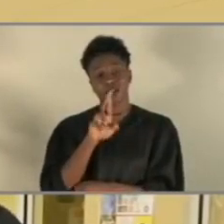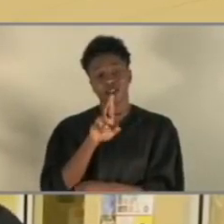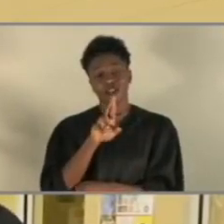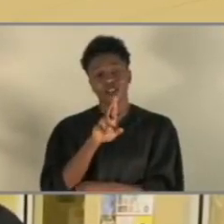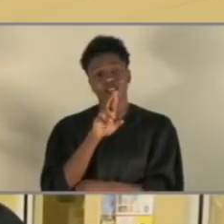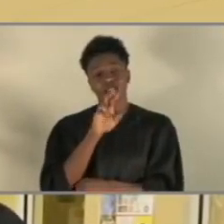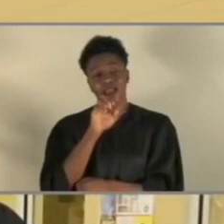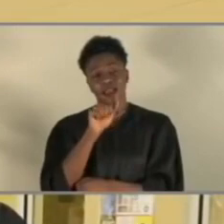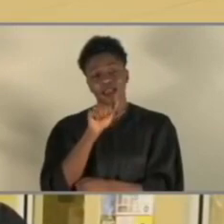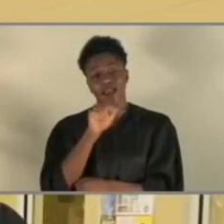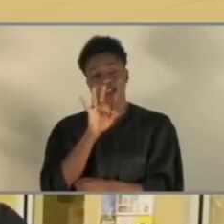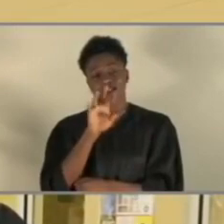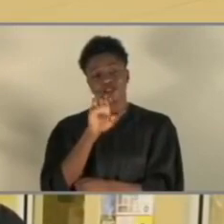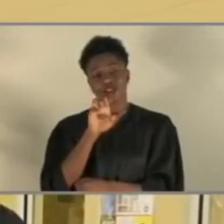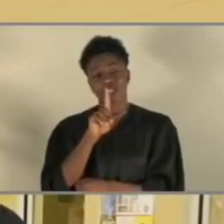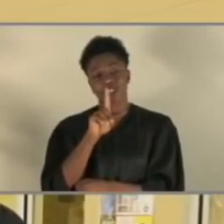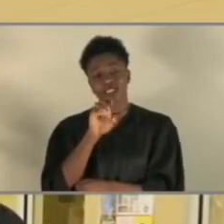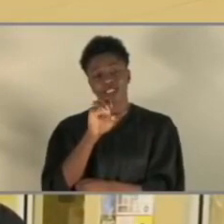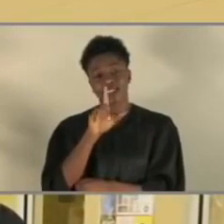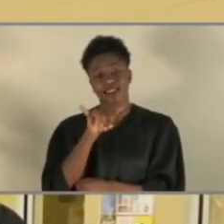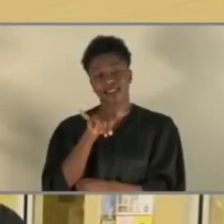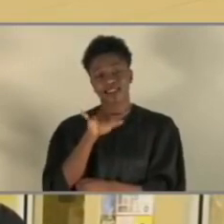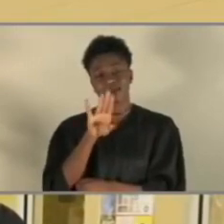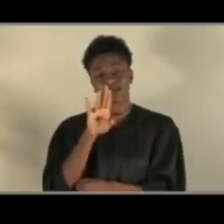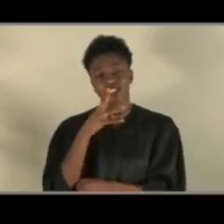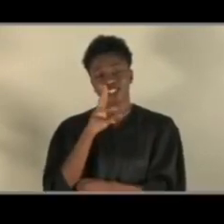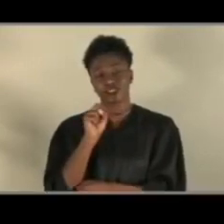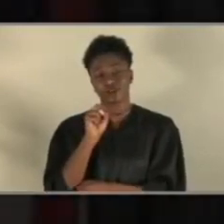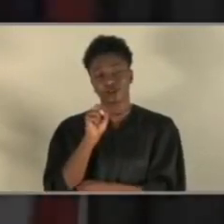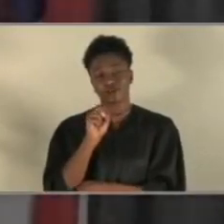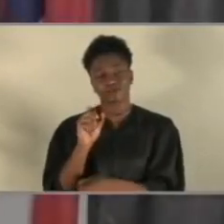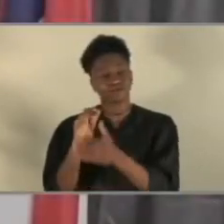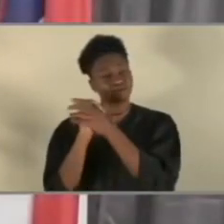School. Congratulations.